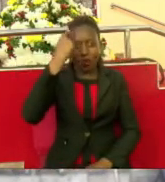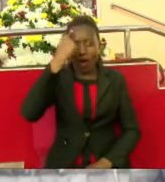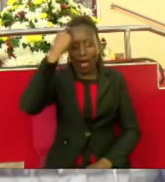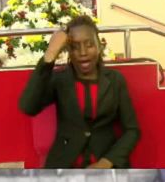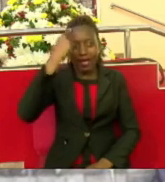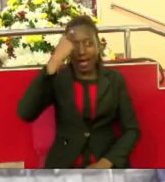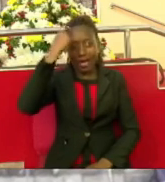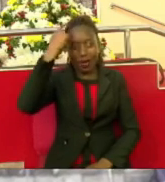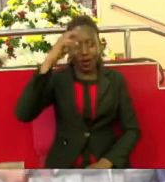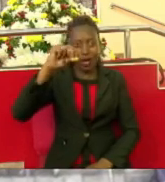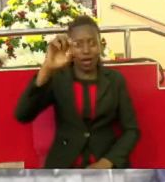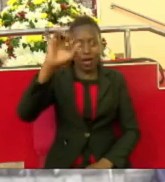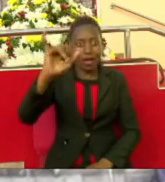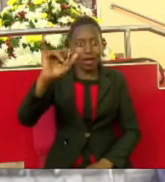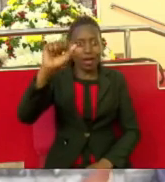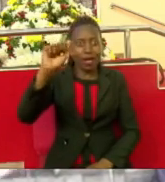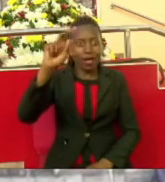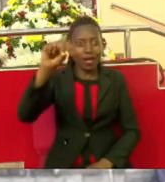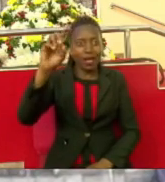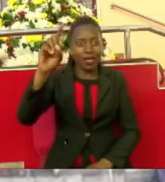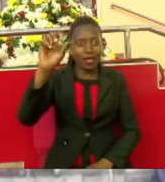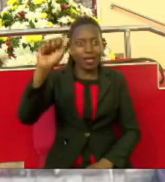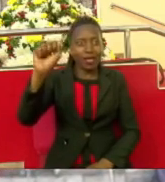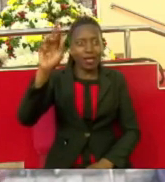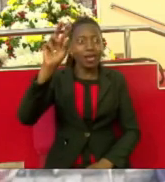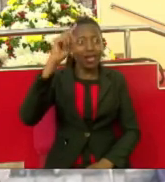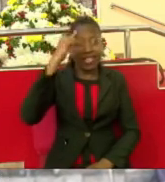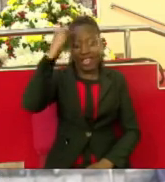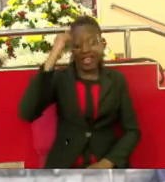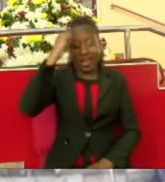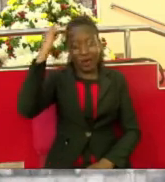Yes, because you'd be given a big chunk of meat and you'd have